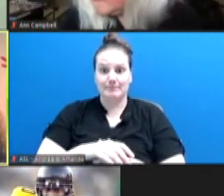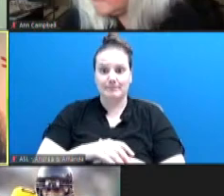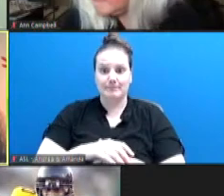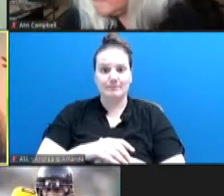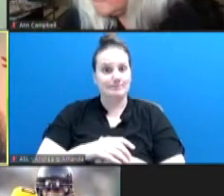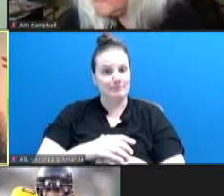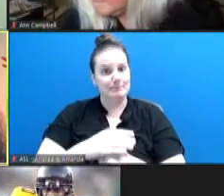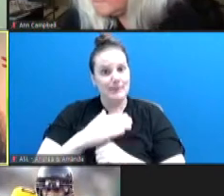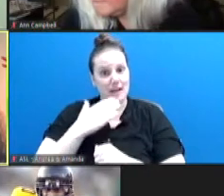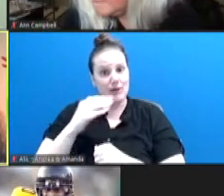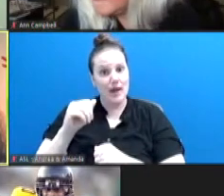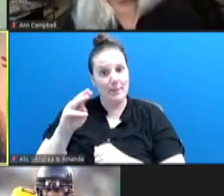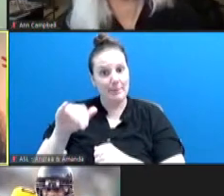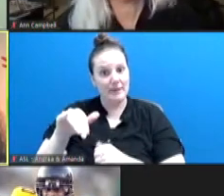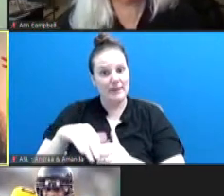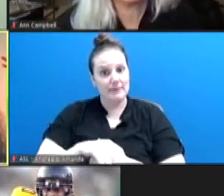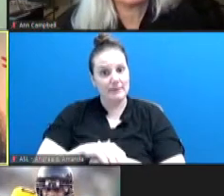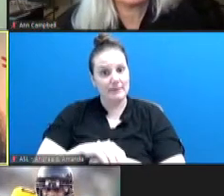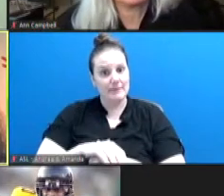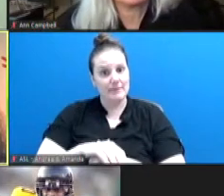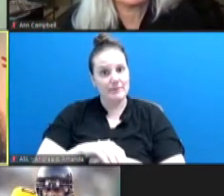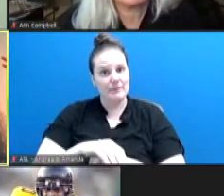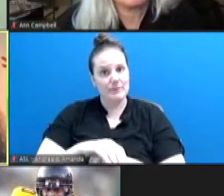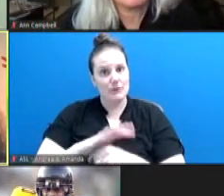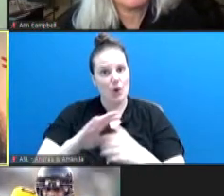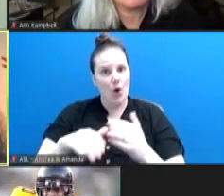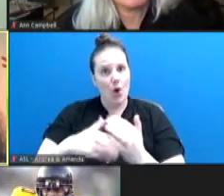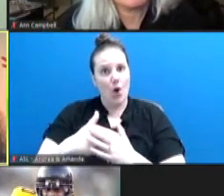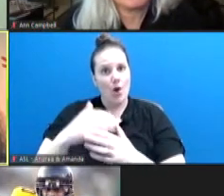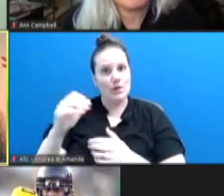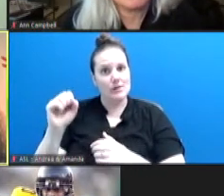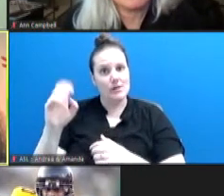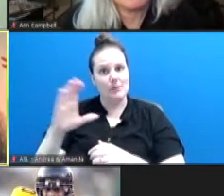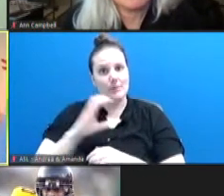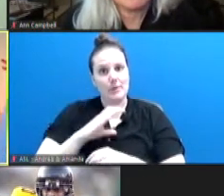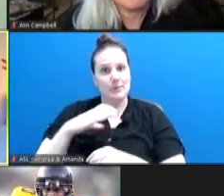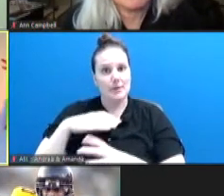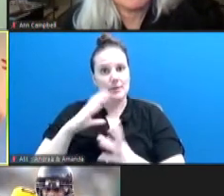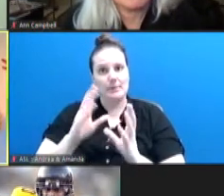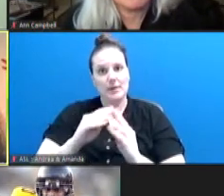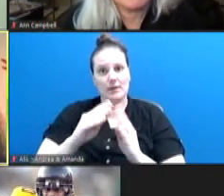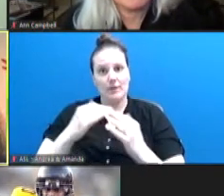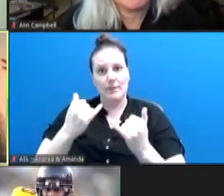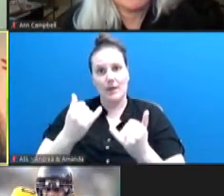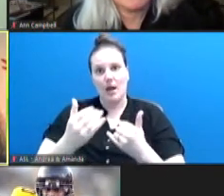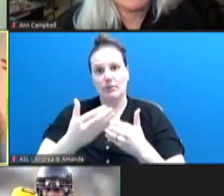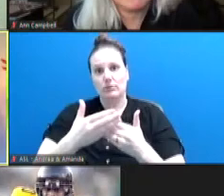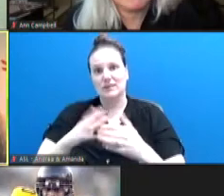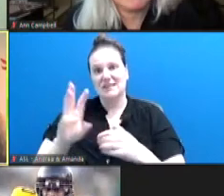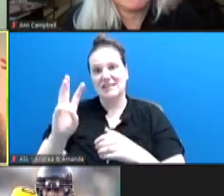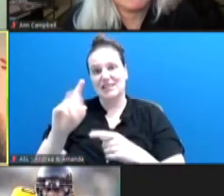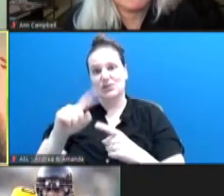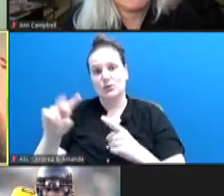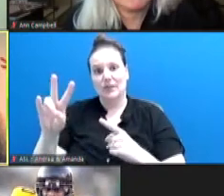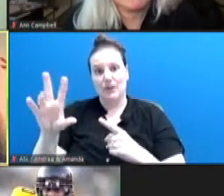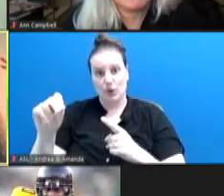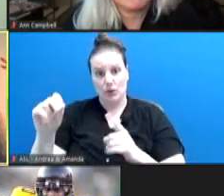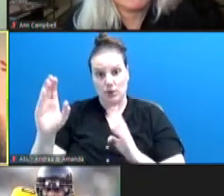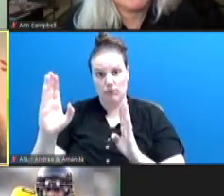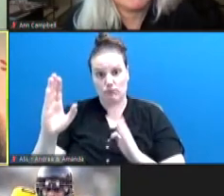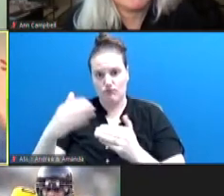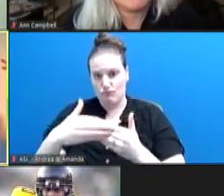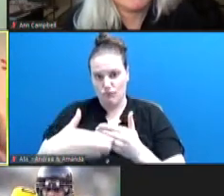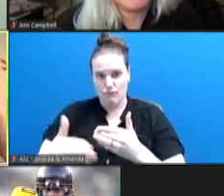Amy. And all the meetings, all the subcommittee meetings from now on are from 6 to 7:30.